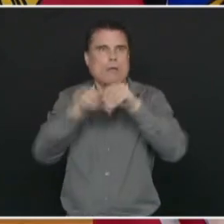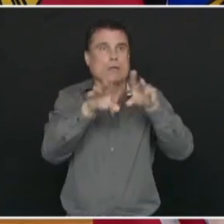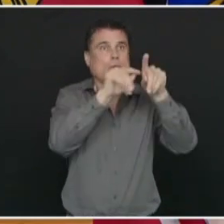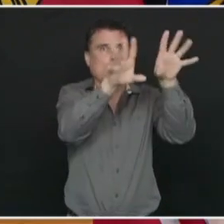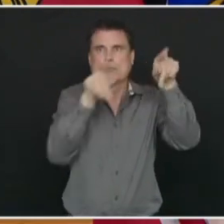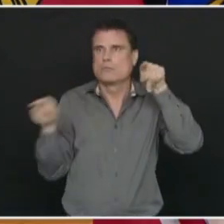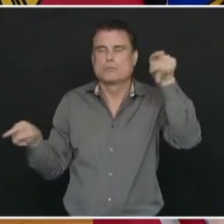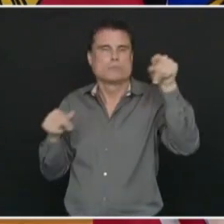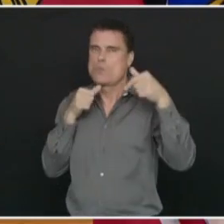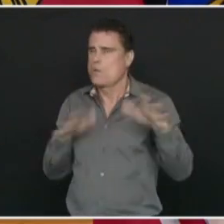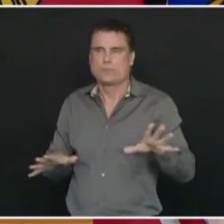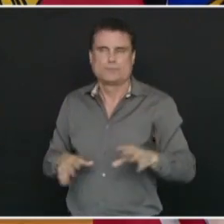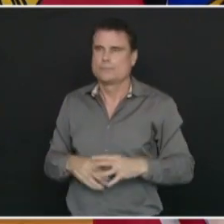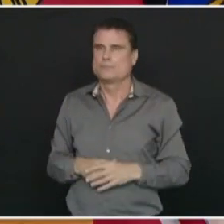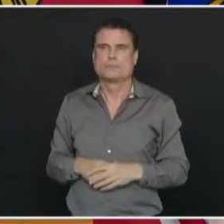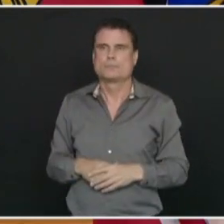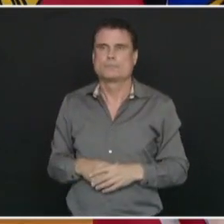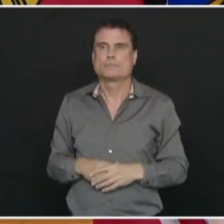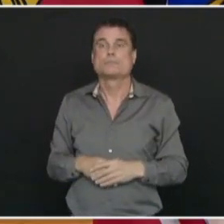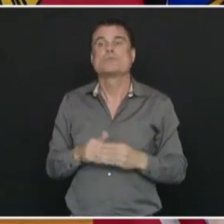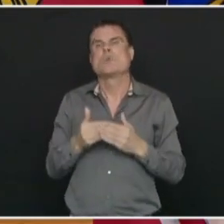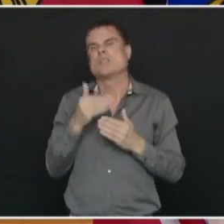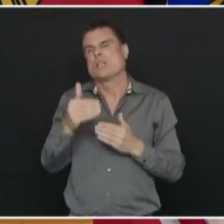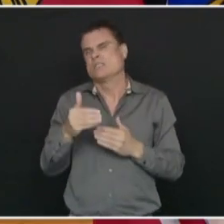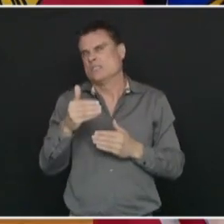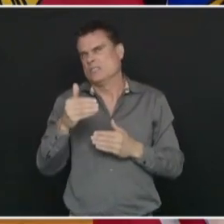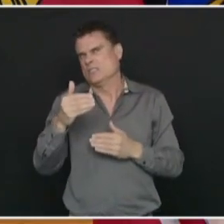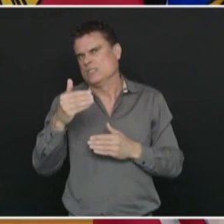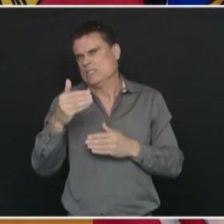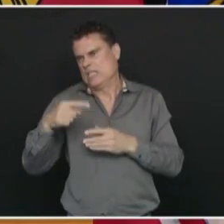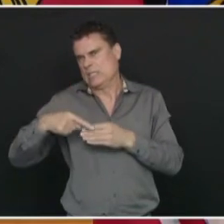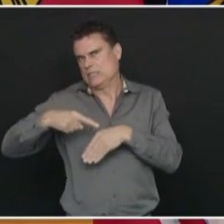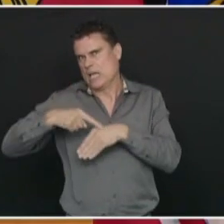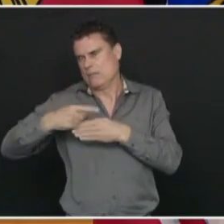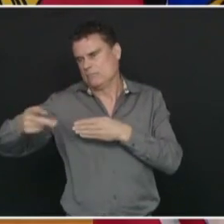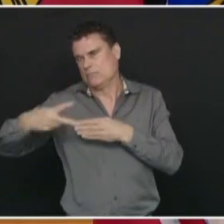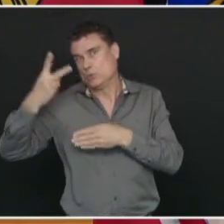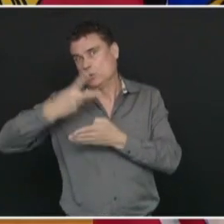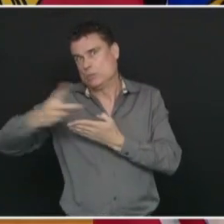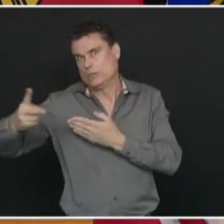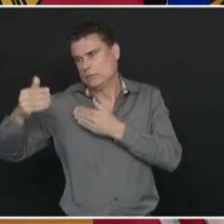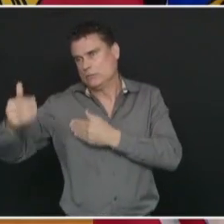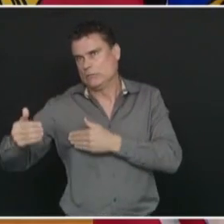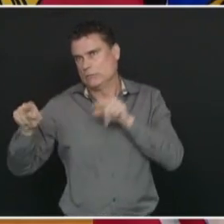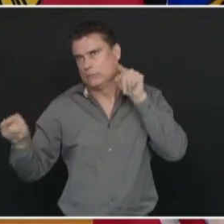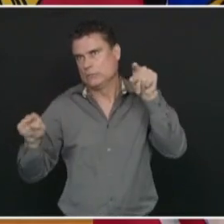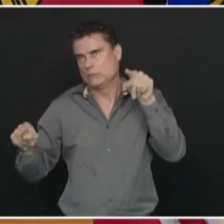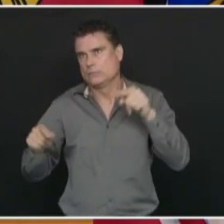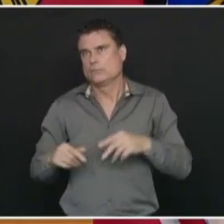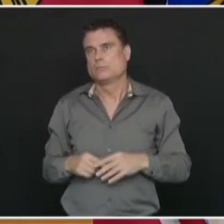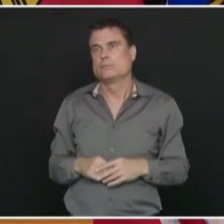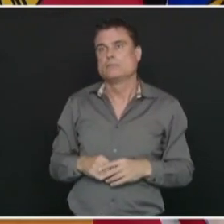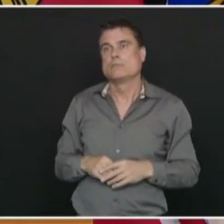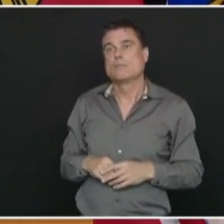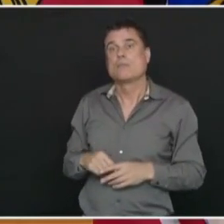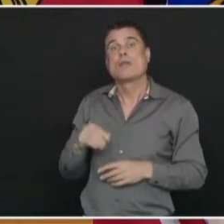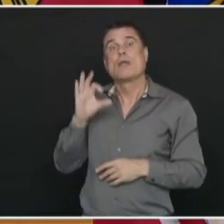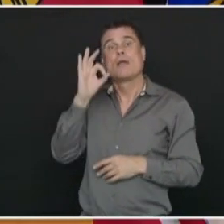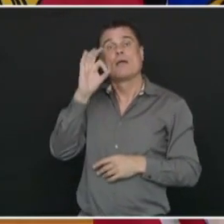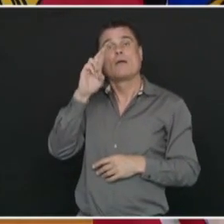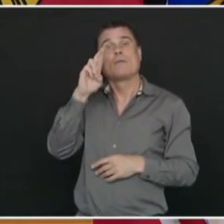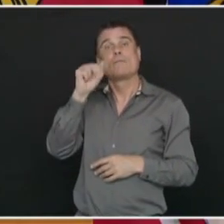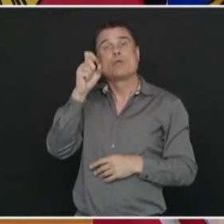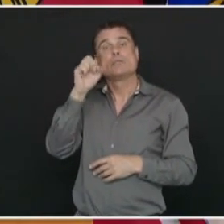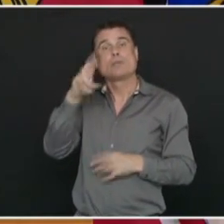really helpful for the future. Both Canada and here in BC, we started a domestic production of